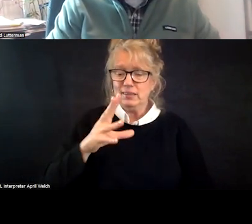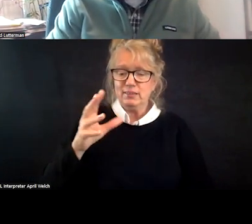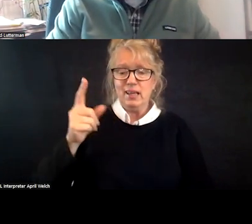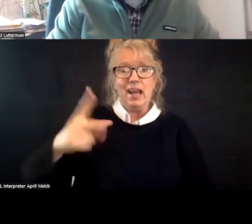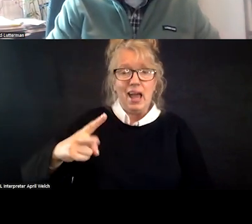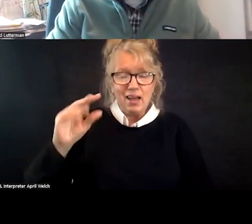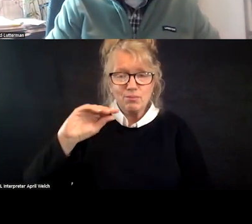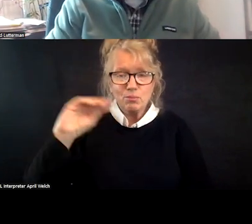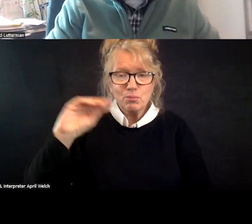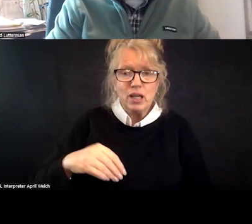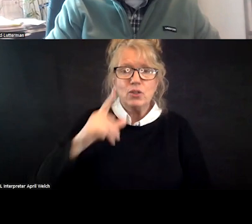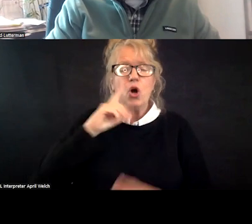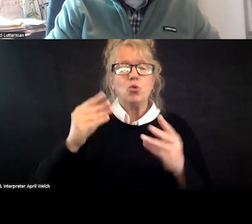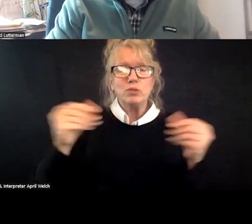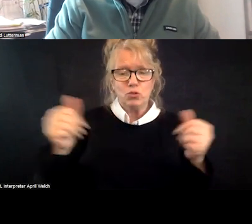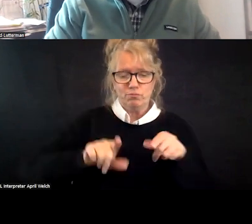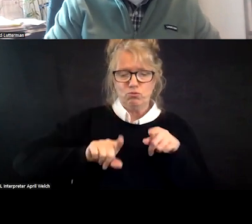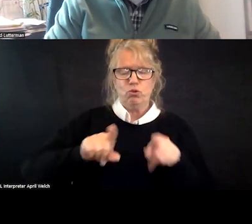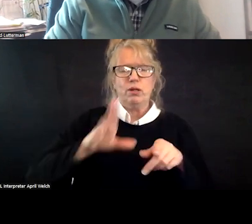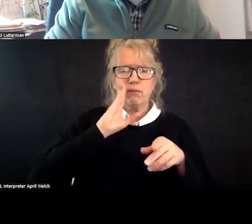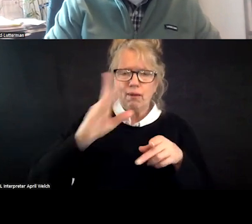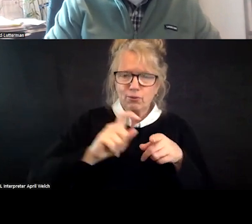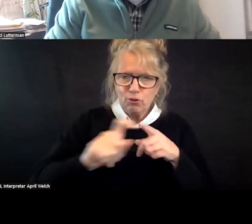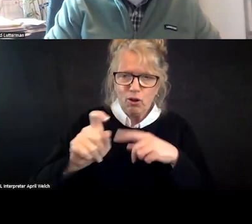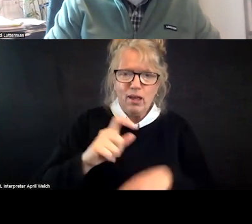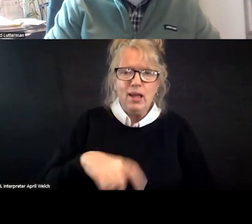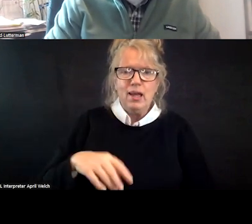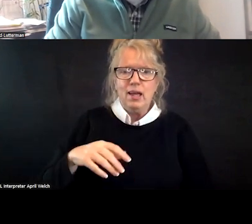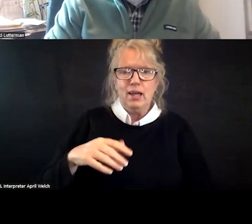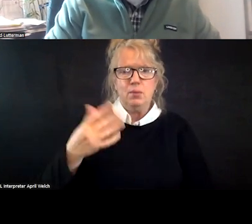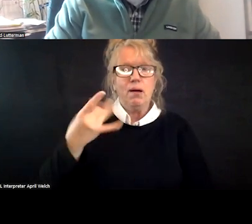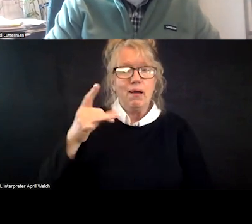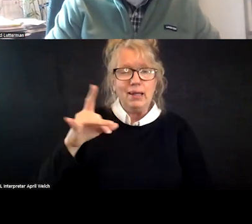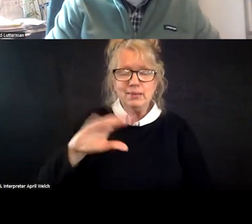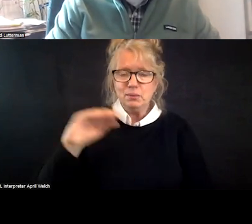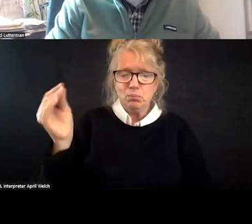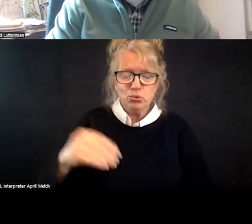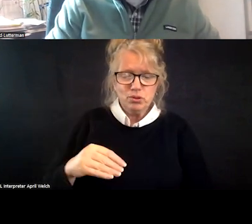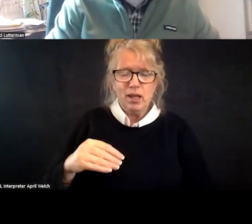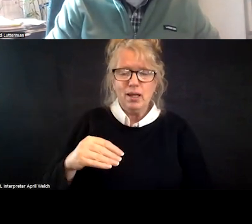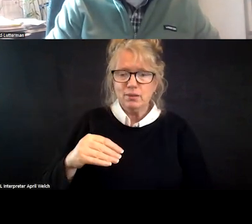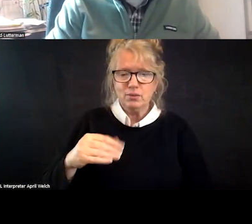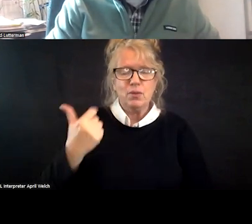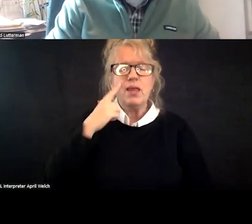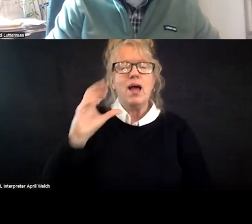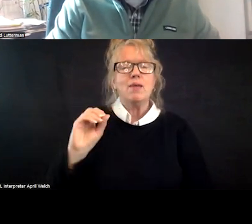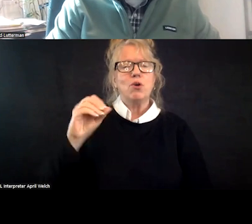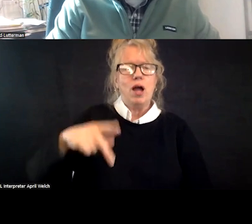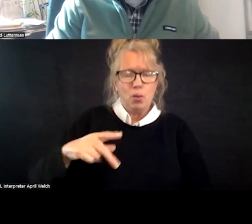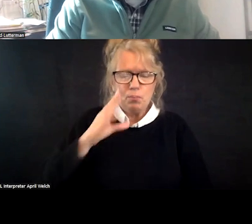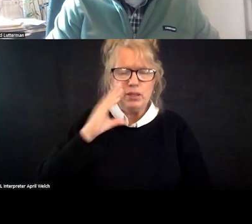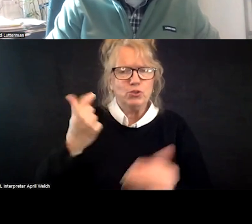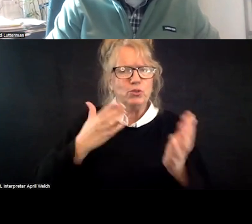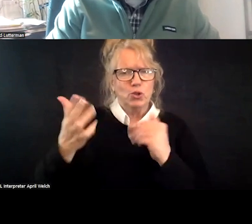86.5% are resolved just during the call. And about 18% have outpatient service referral. I think